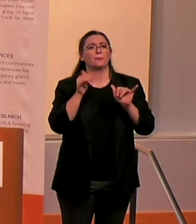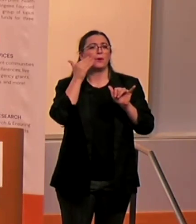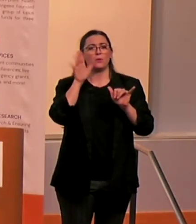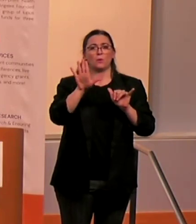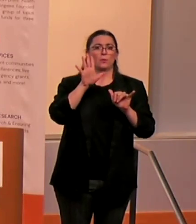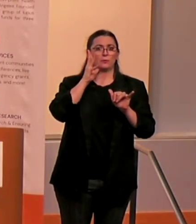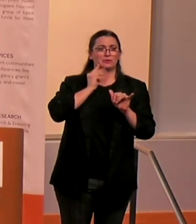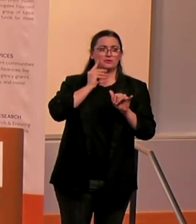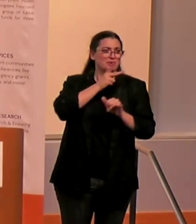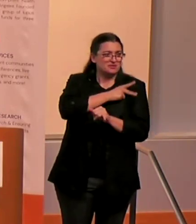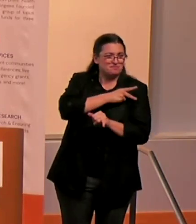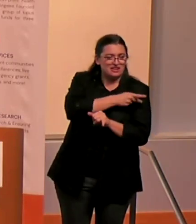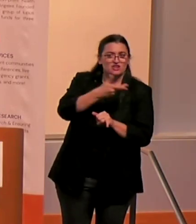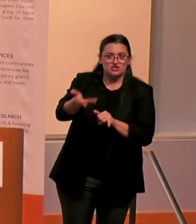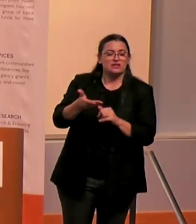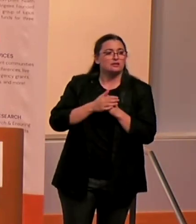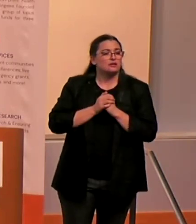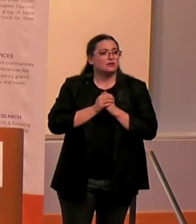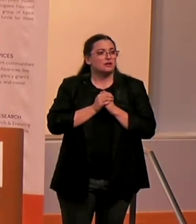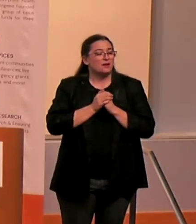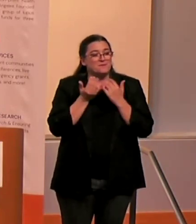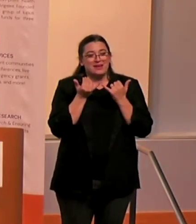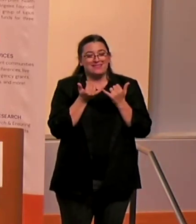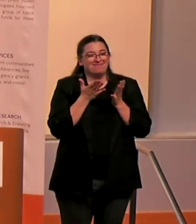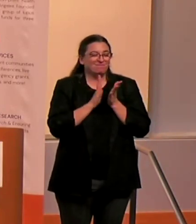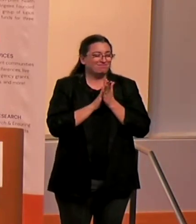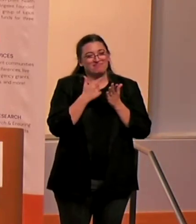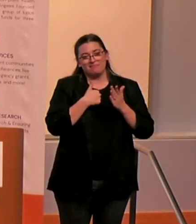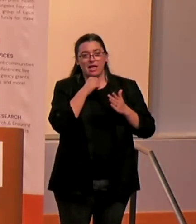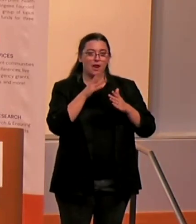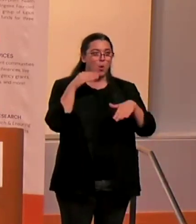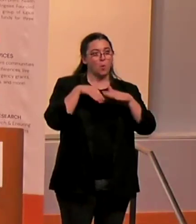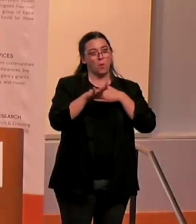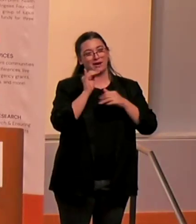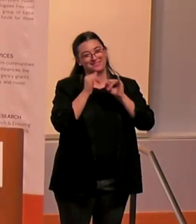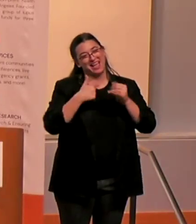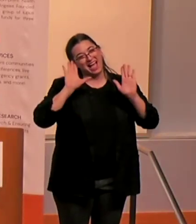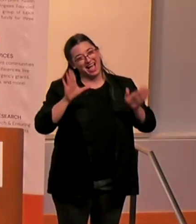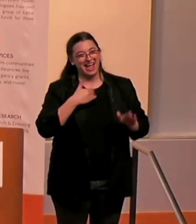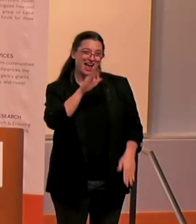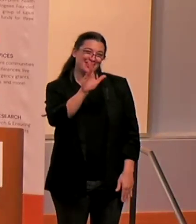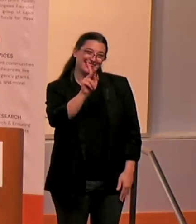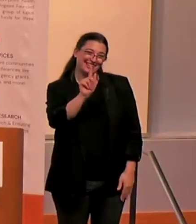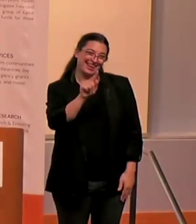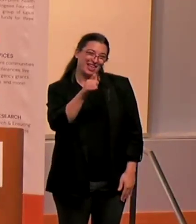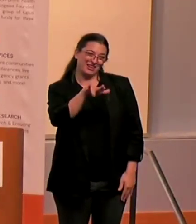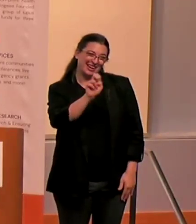as part of the team. But no, I don't like go into interviews and be like, hi, I'm Catherine, I have lupus, but